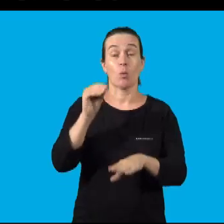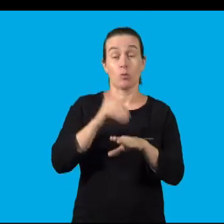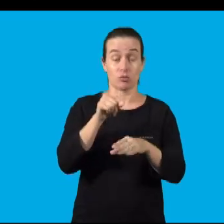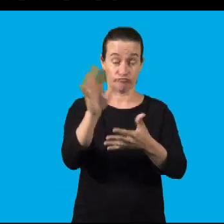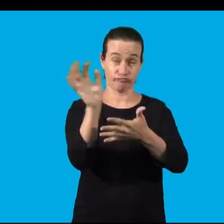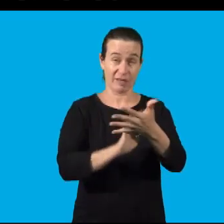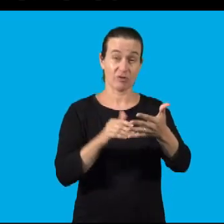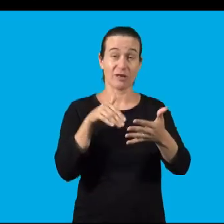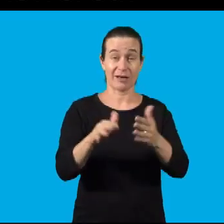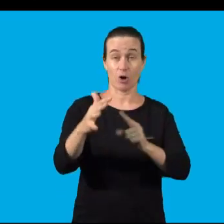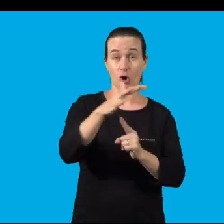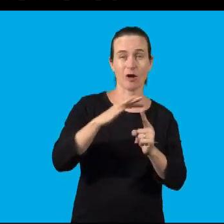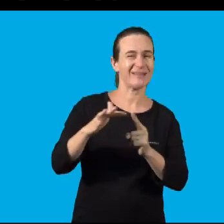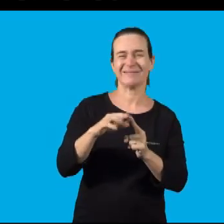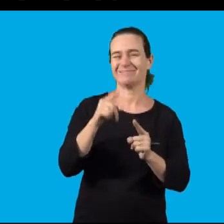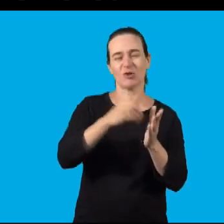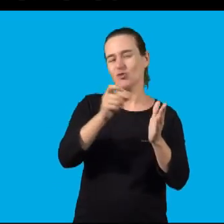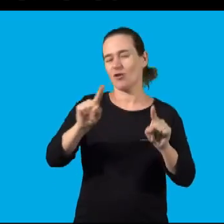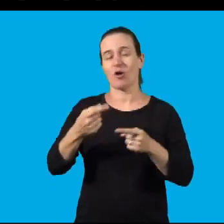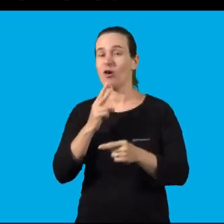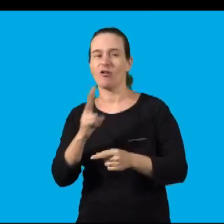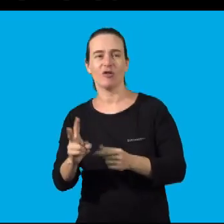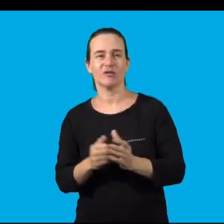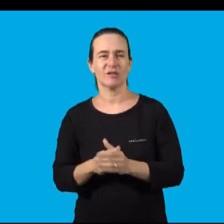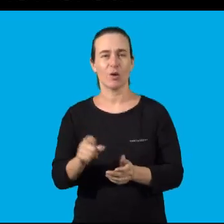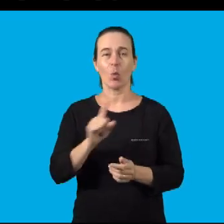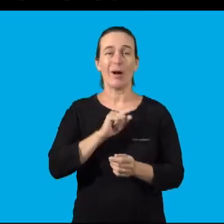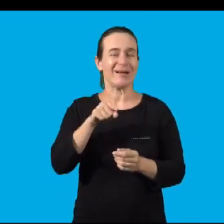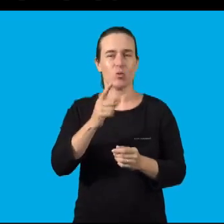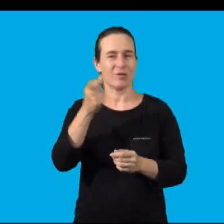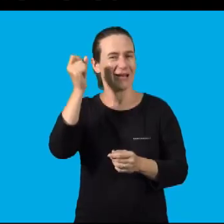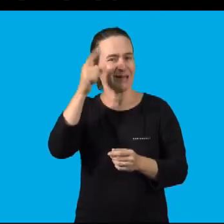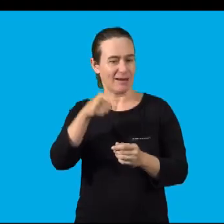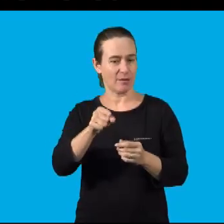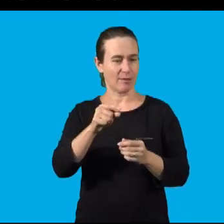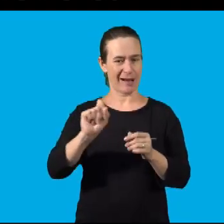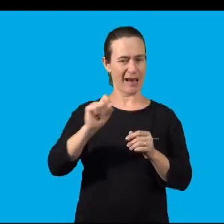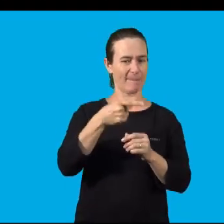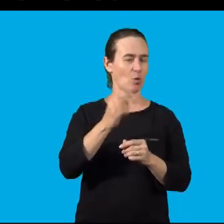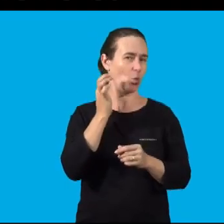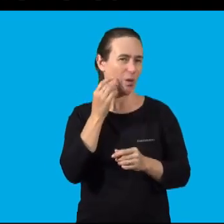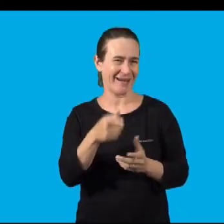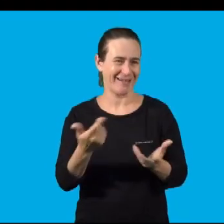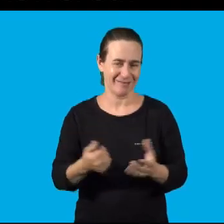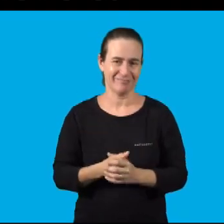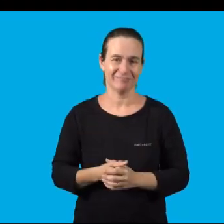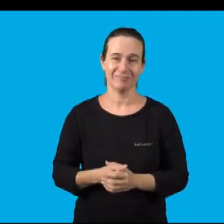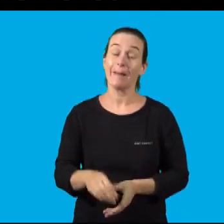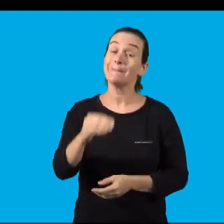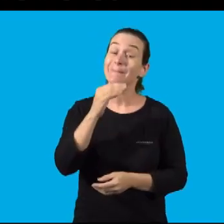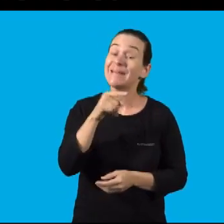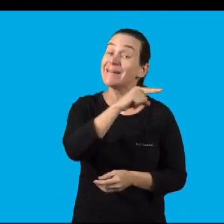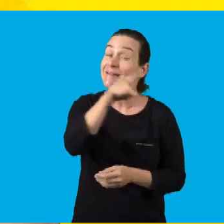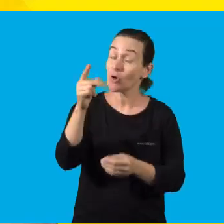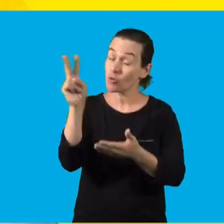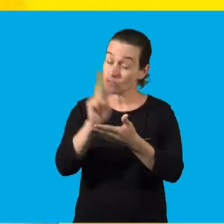in context were poorly answered since candidates were unable to identify the context of the extracts, so they did not